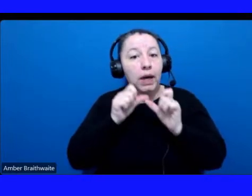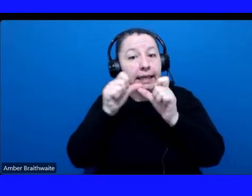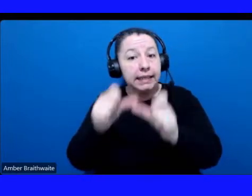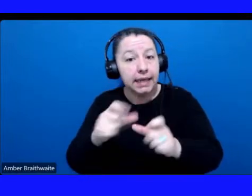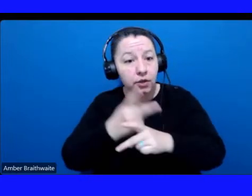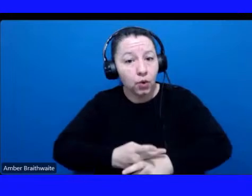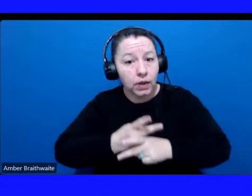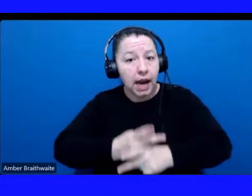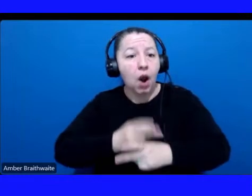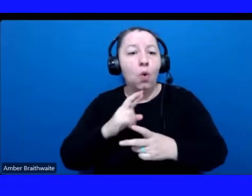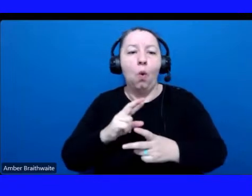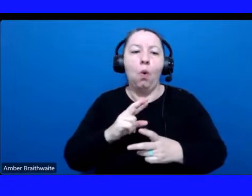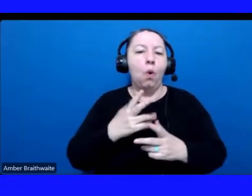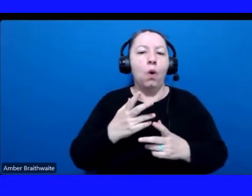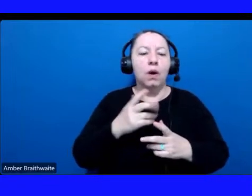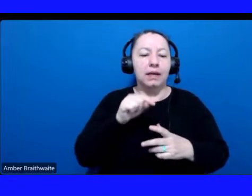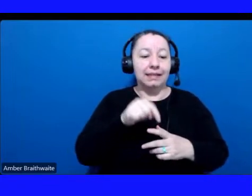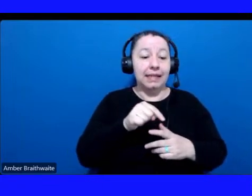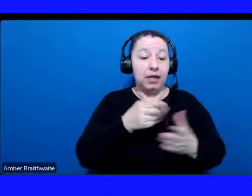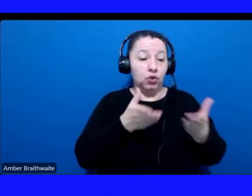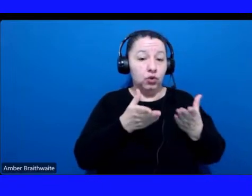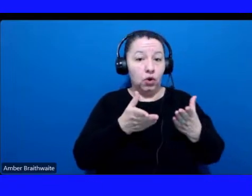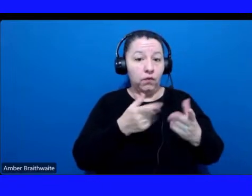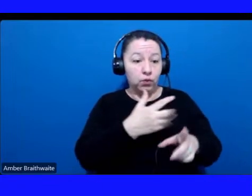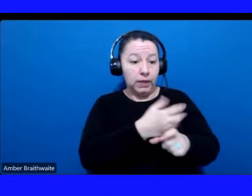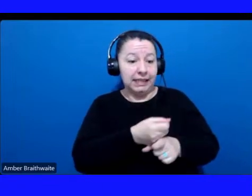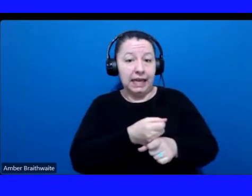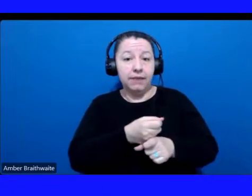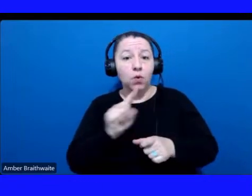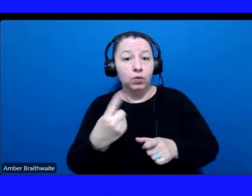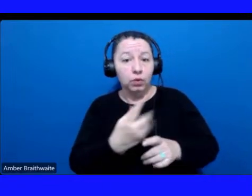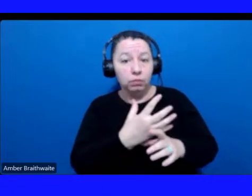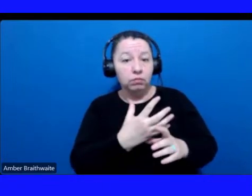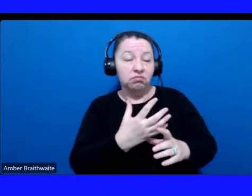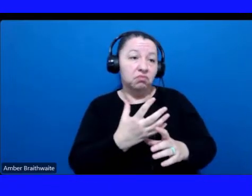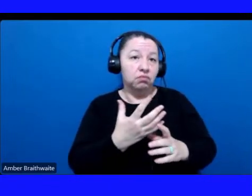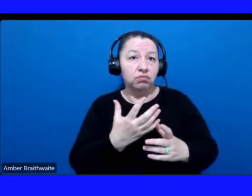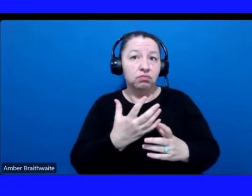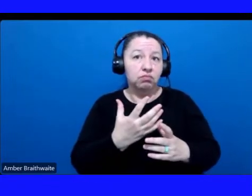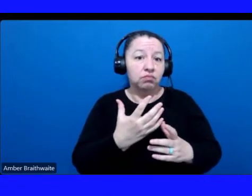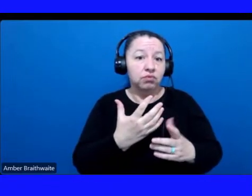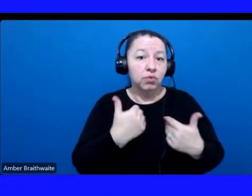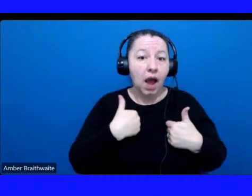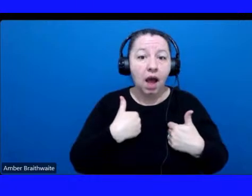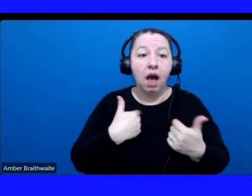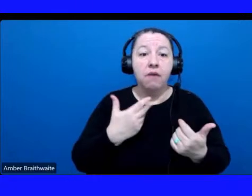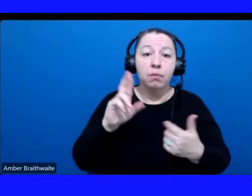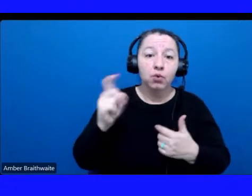we've really learned about how we manage this client population.